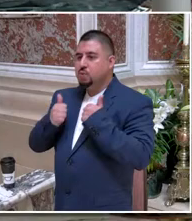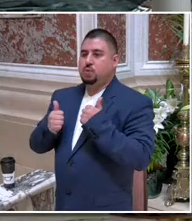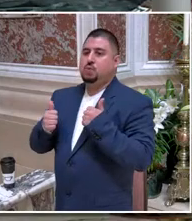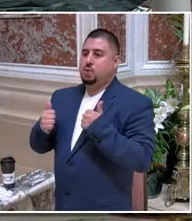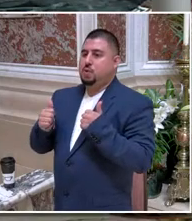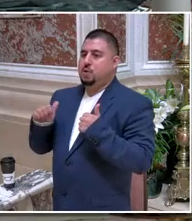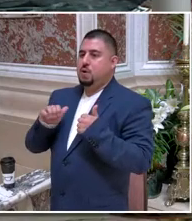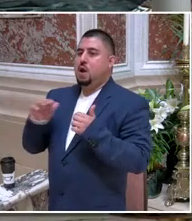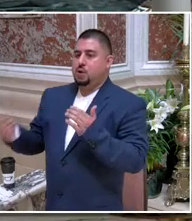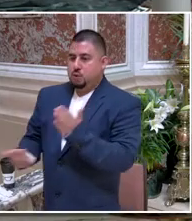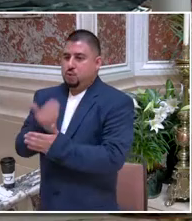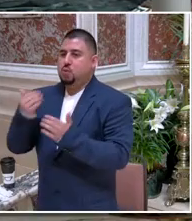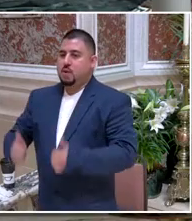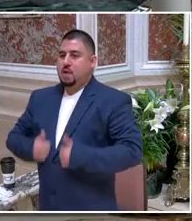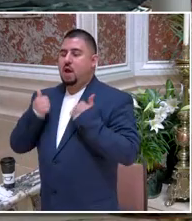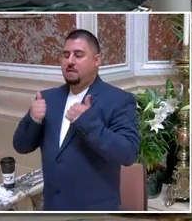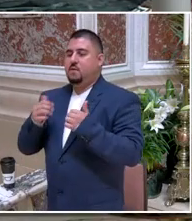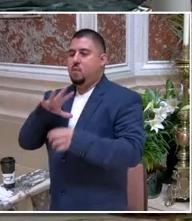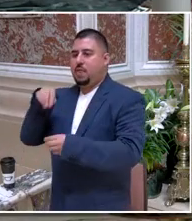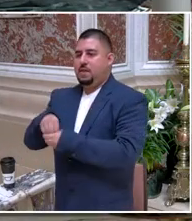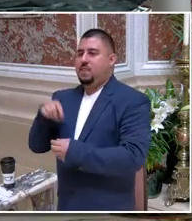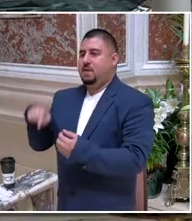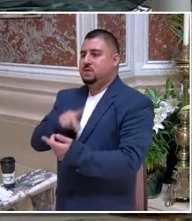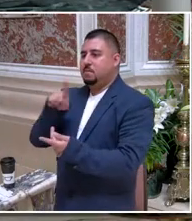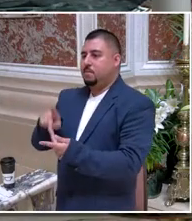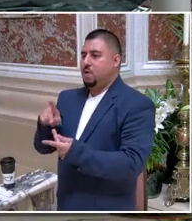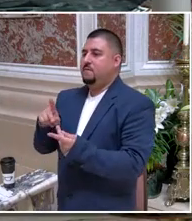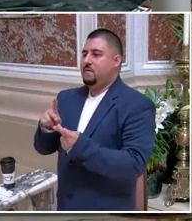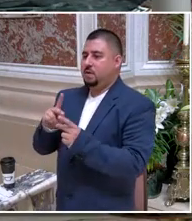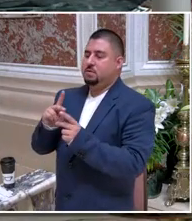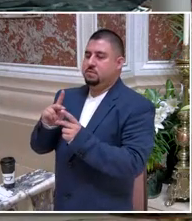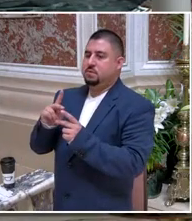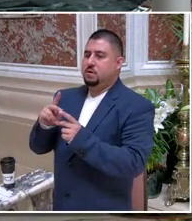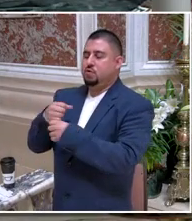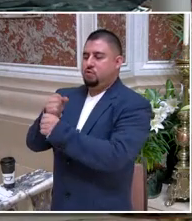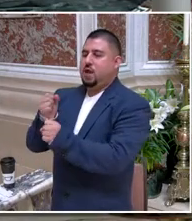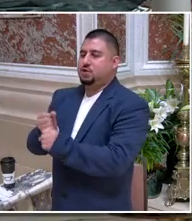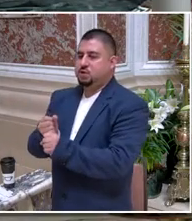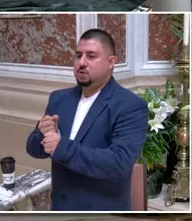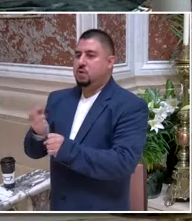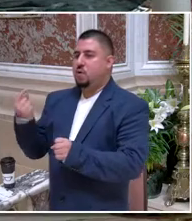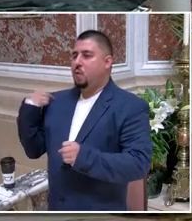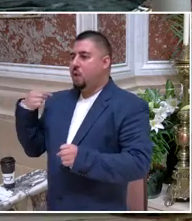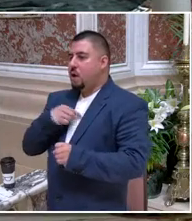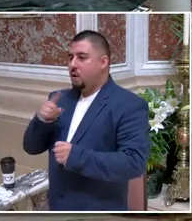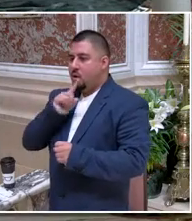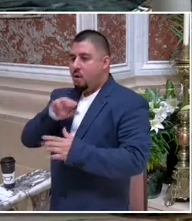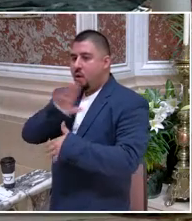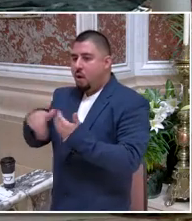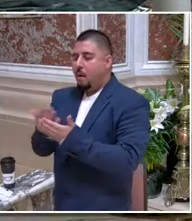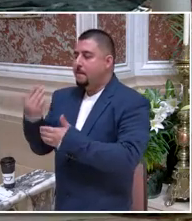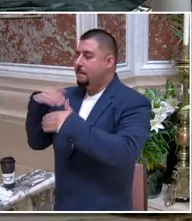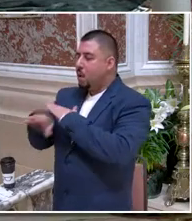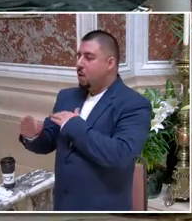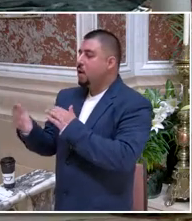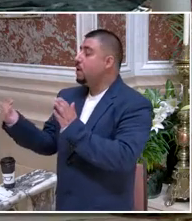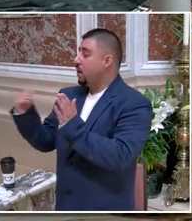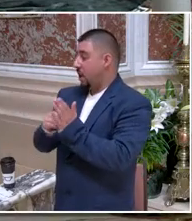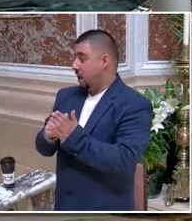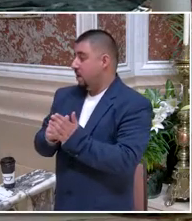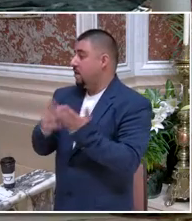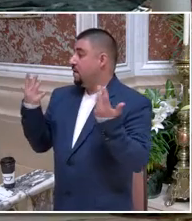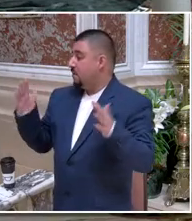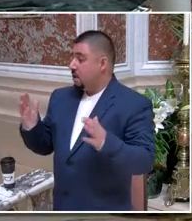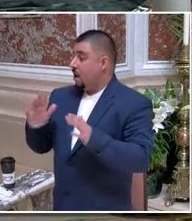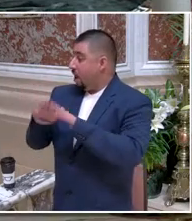way within this perfect creation. We are all born again